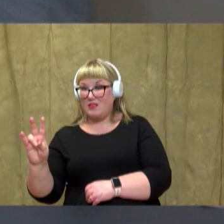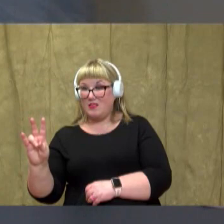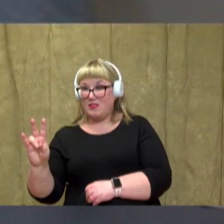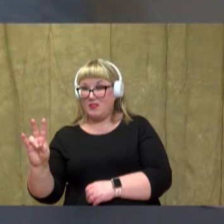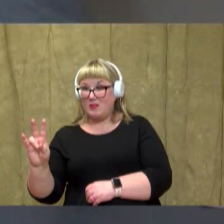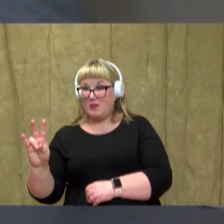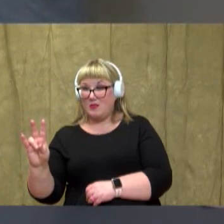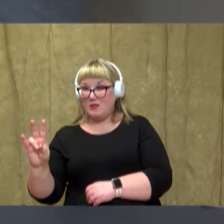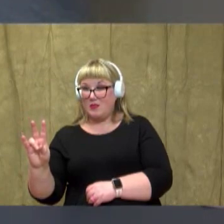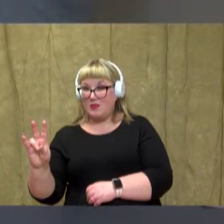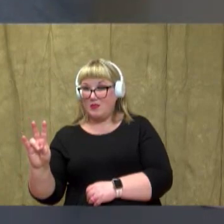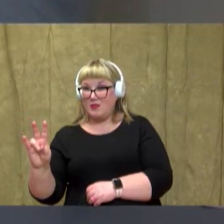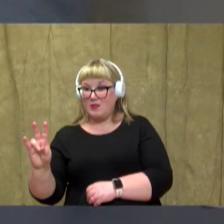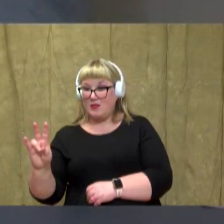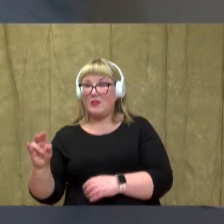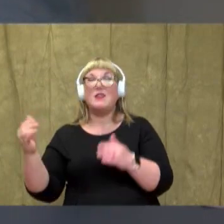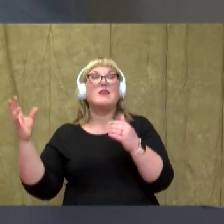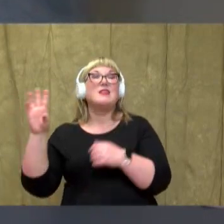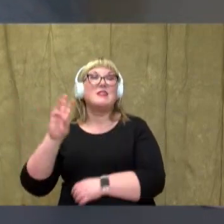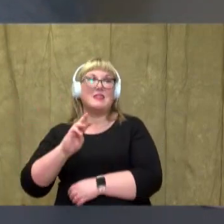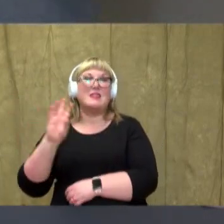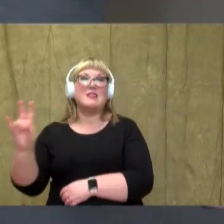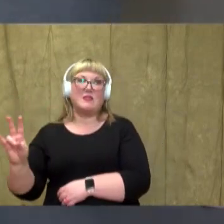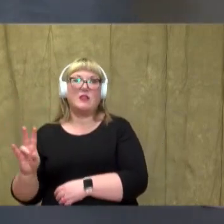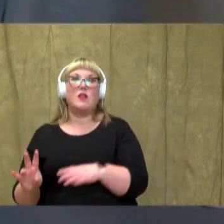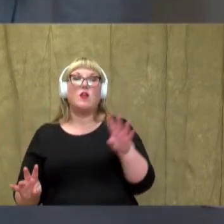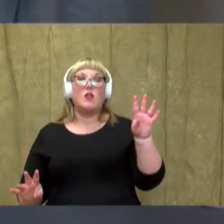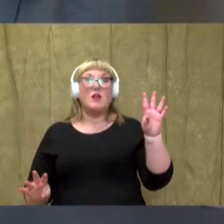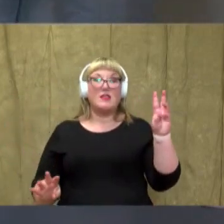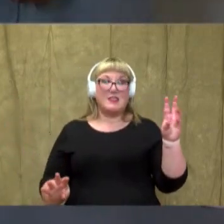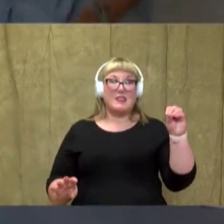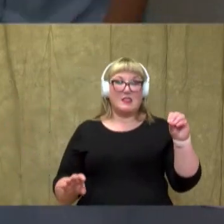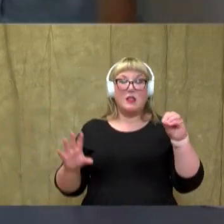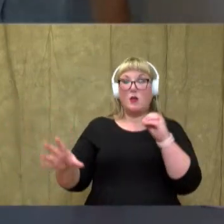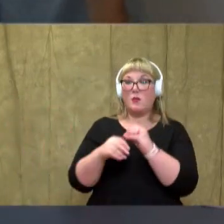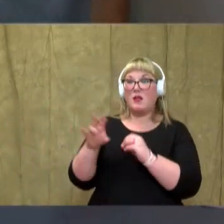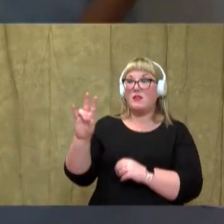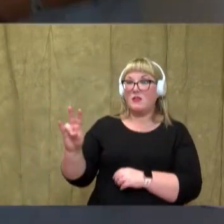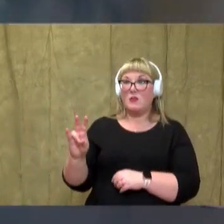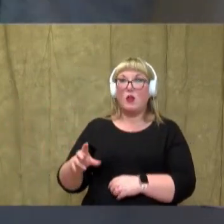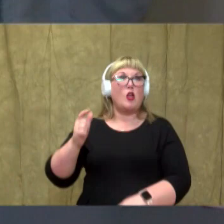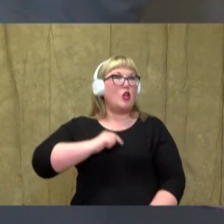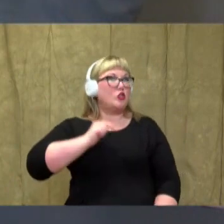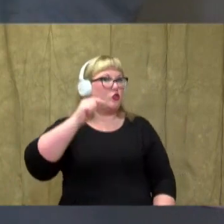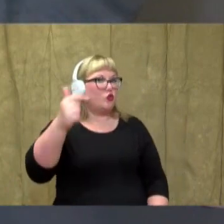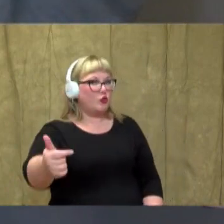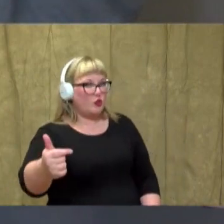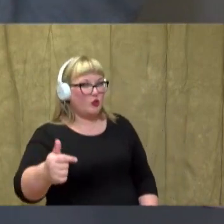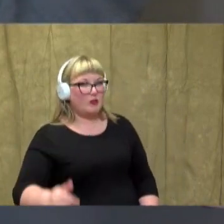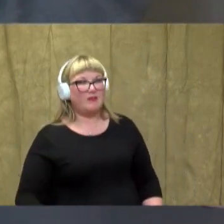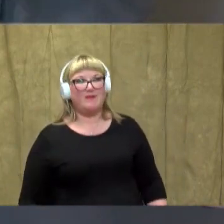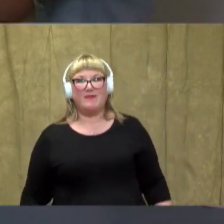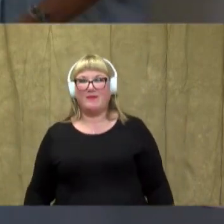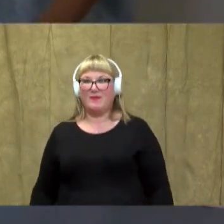gives us the sum 67. All right, it's your turn.